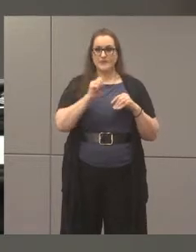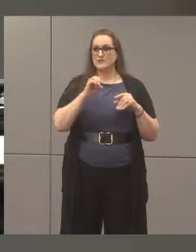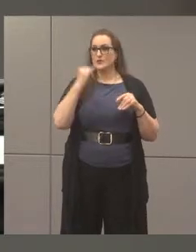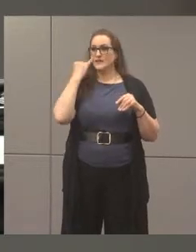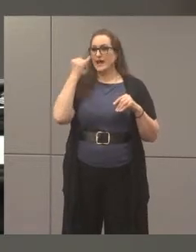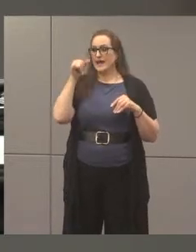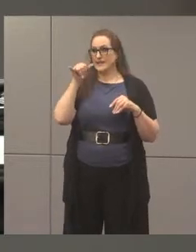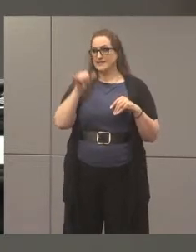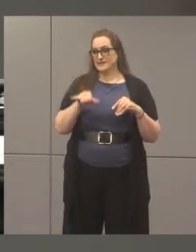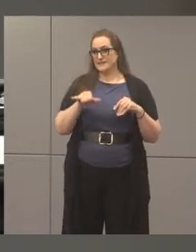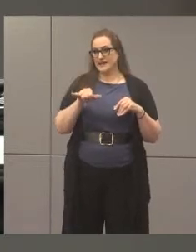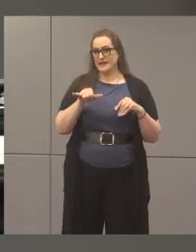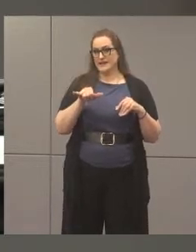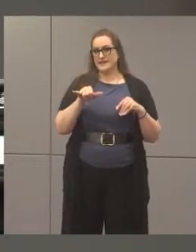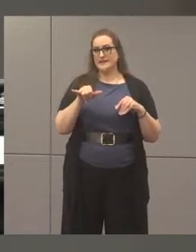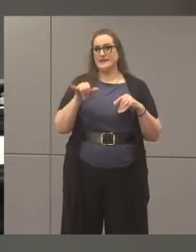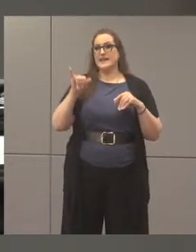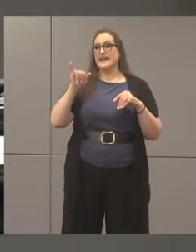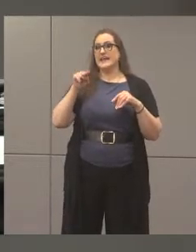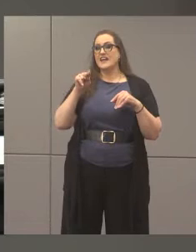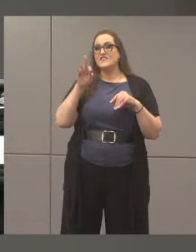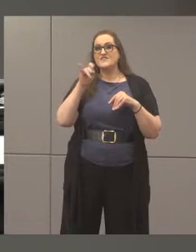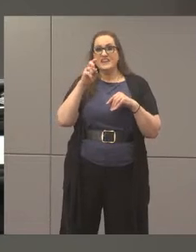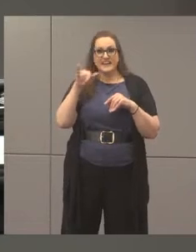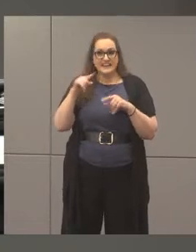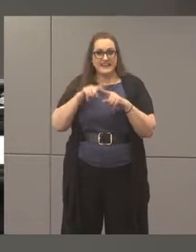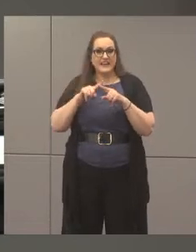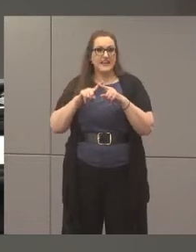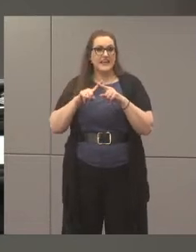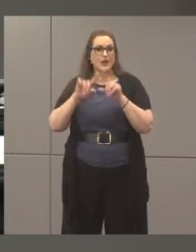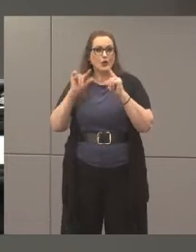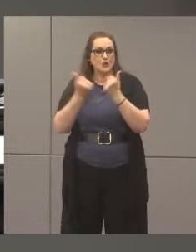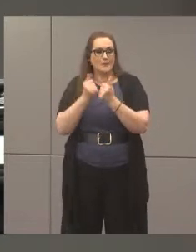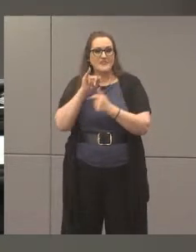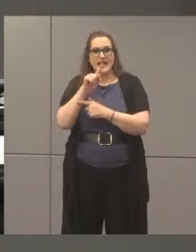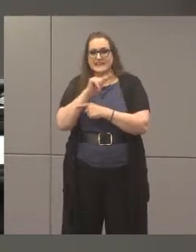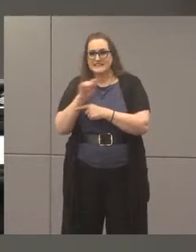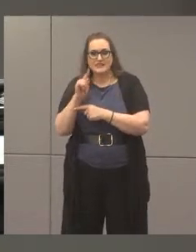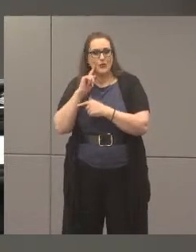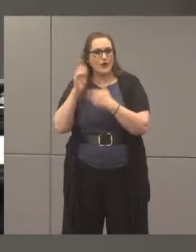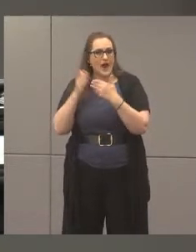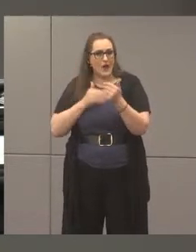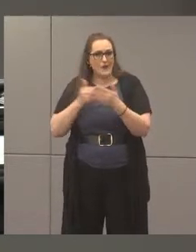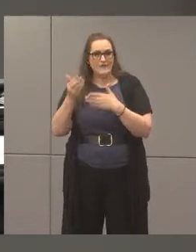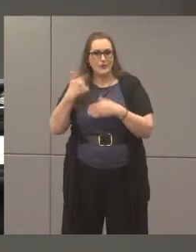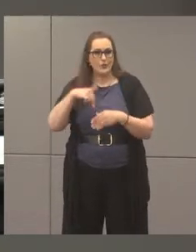that Infinity, group of the ITT, or however